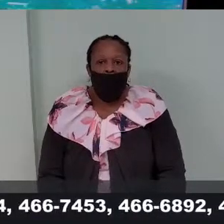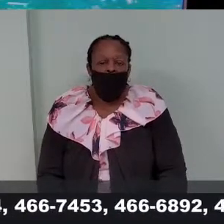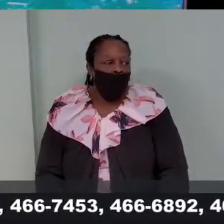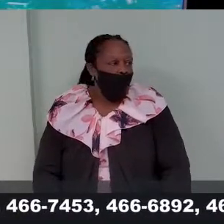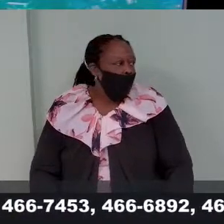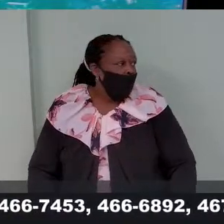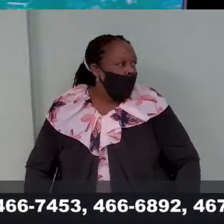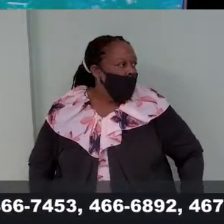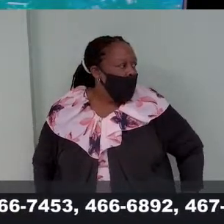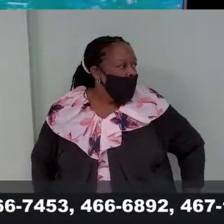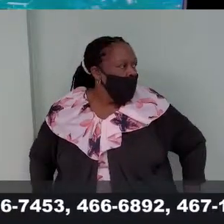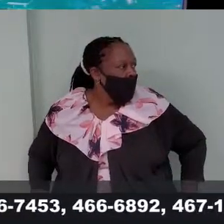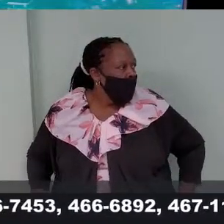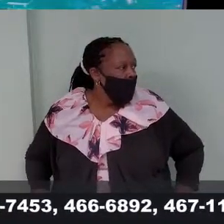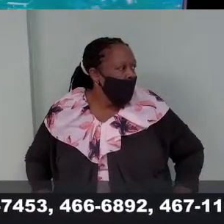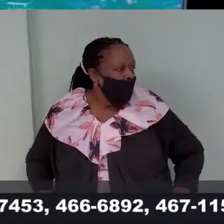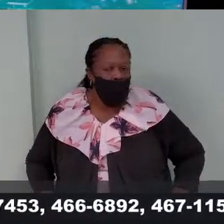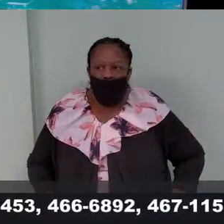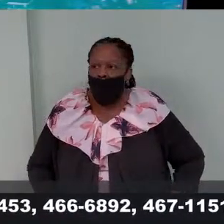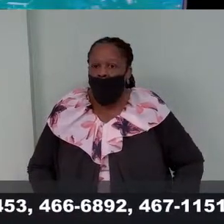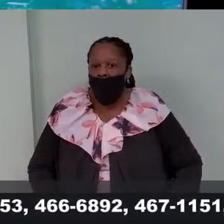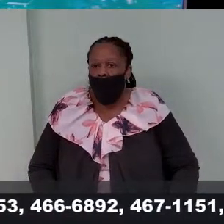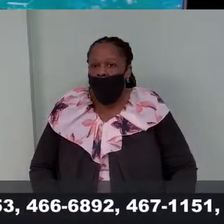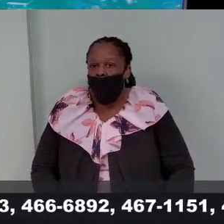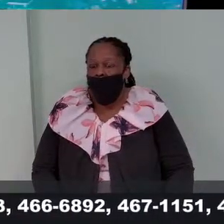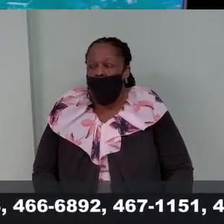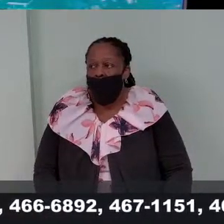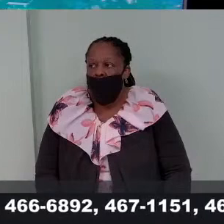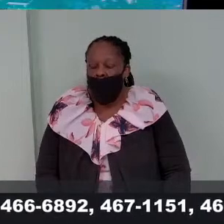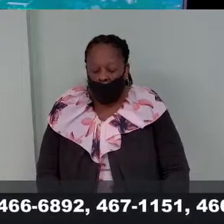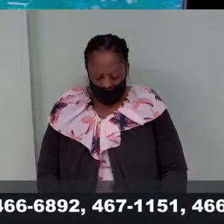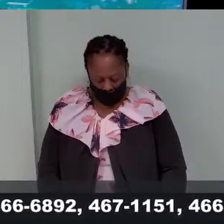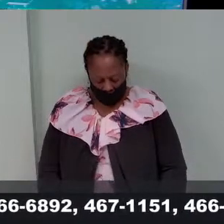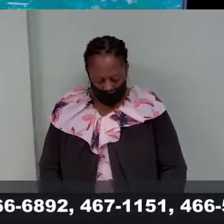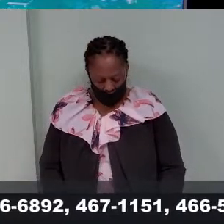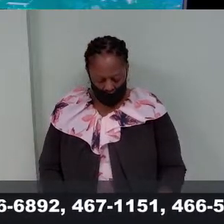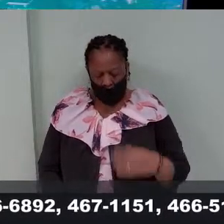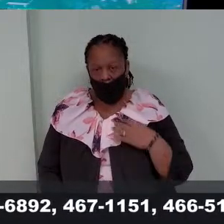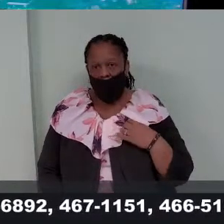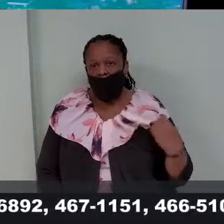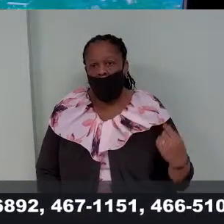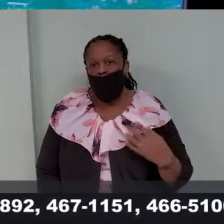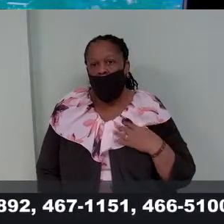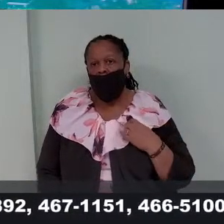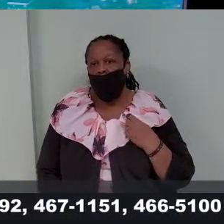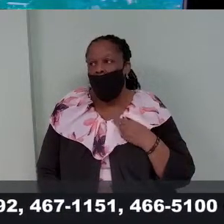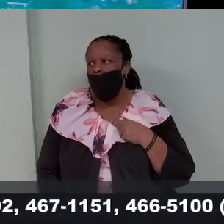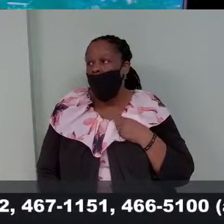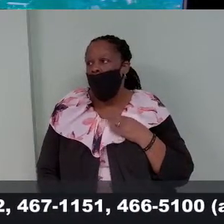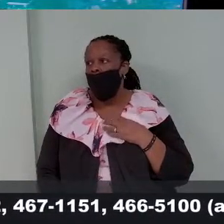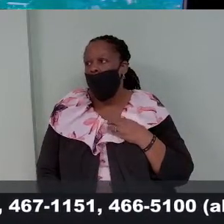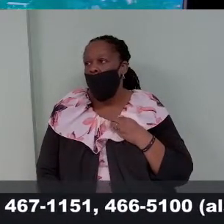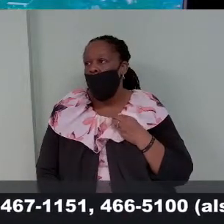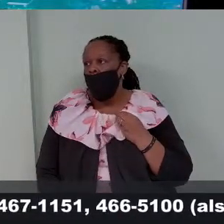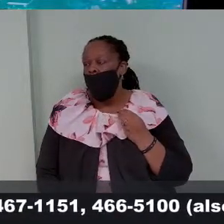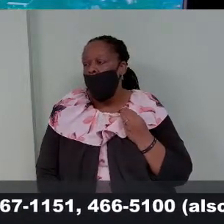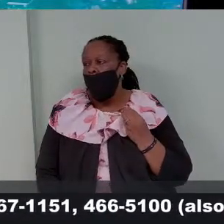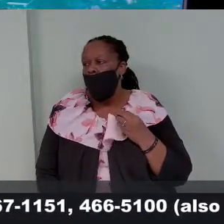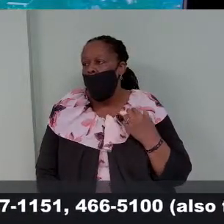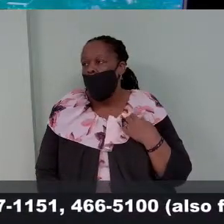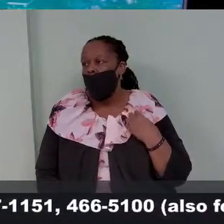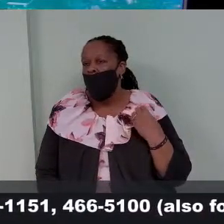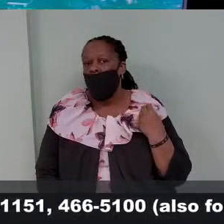Thank you very much, Mr. Samuel. I now invite Dr. Hazel Laws, the Chief Medical Officer,